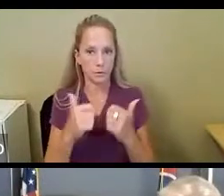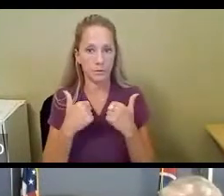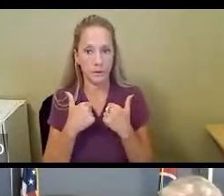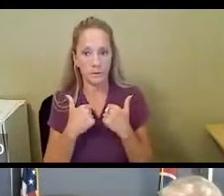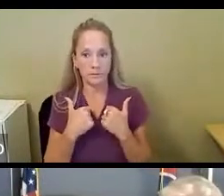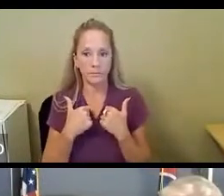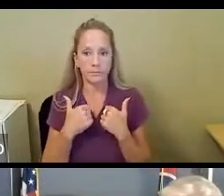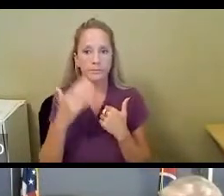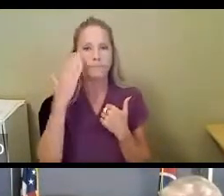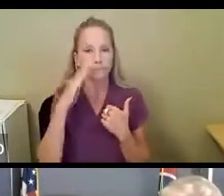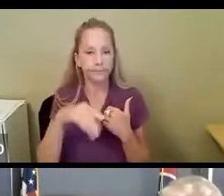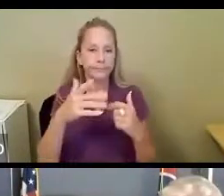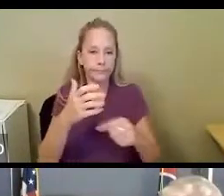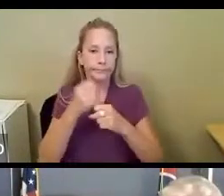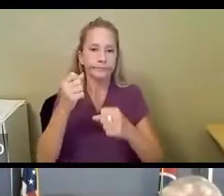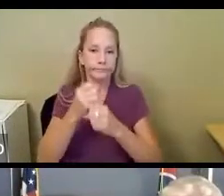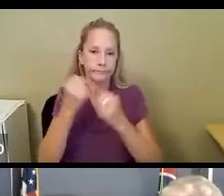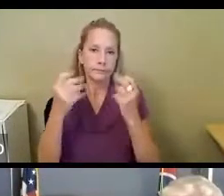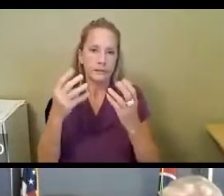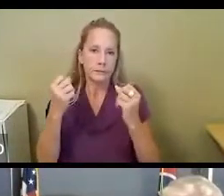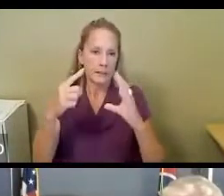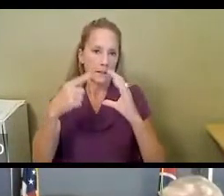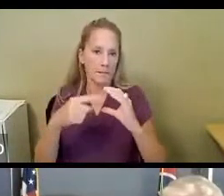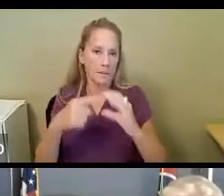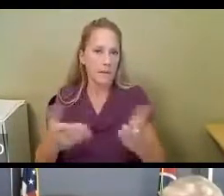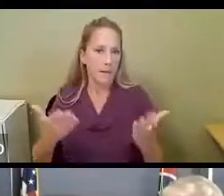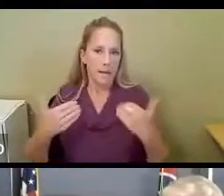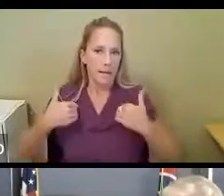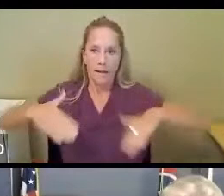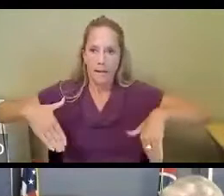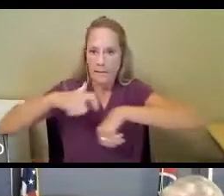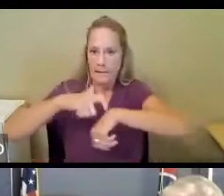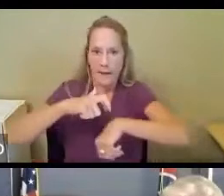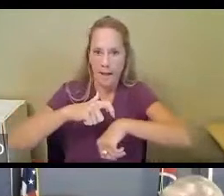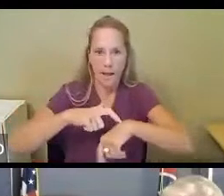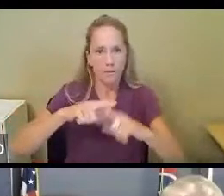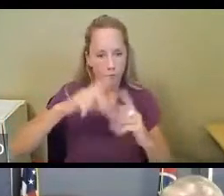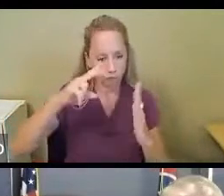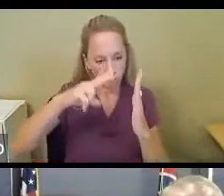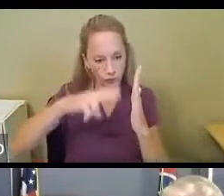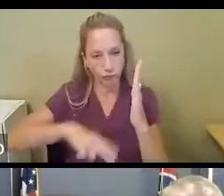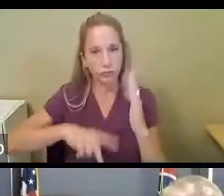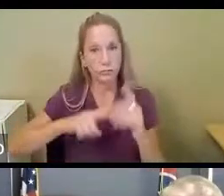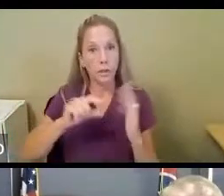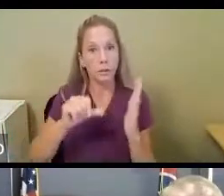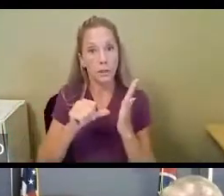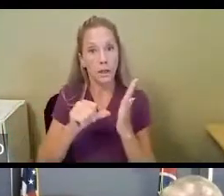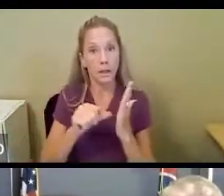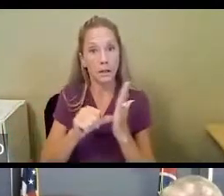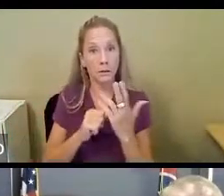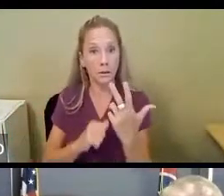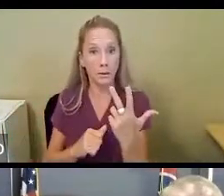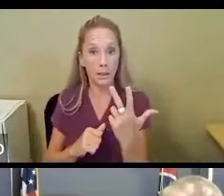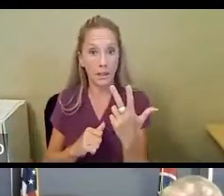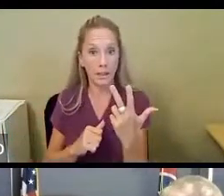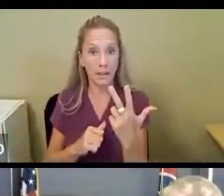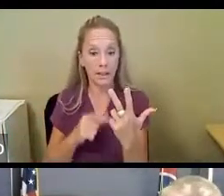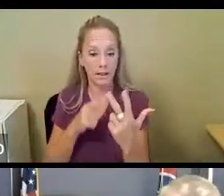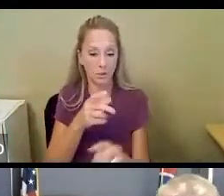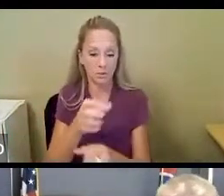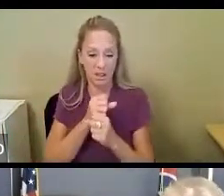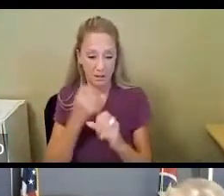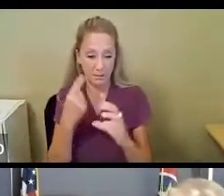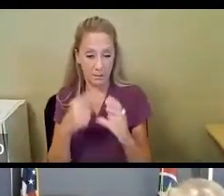you guys I know get a lot of emails and may not have had a chance to look at it real closely, but on page 3 of the document you received